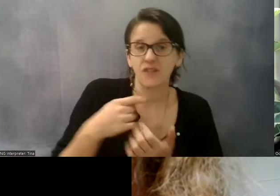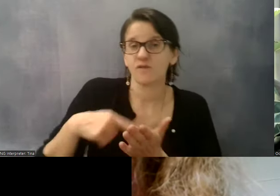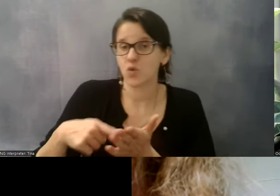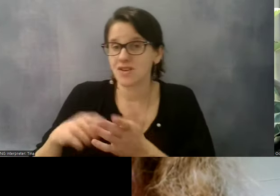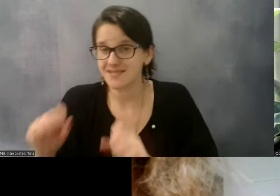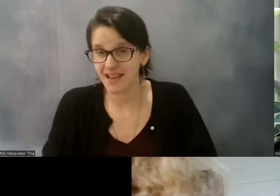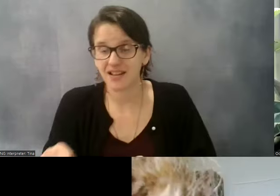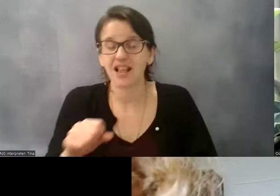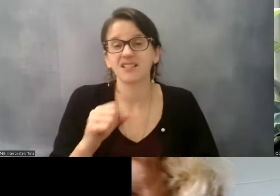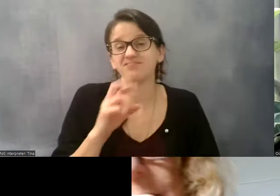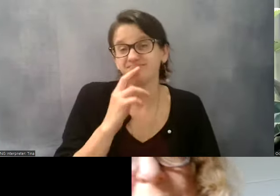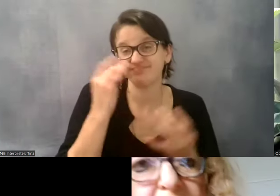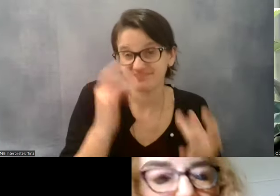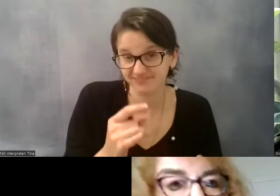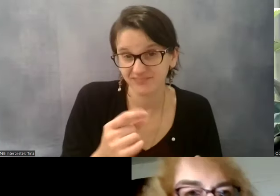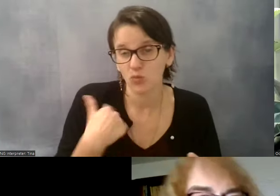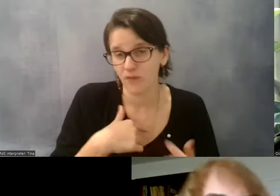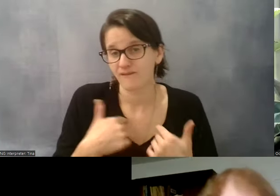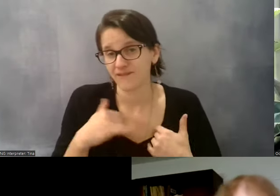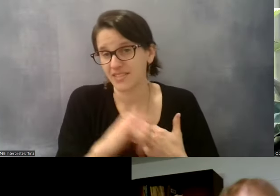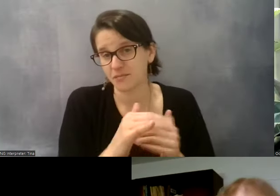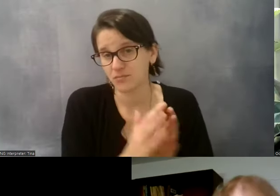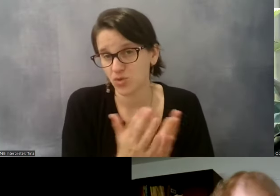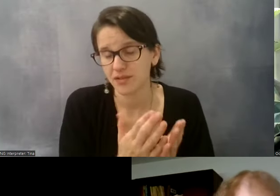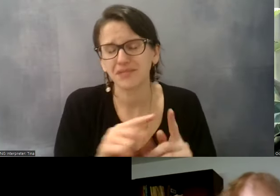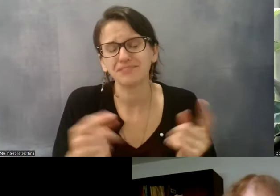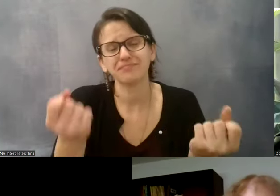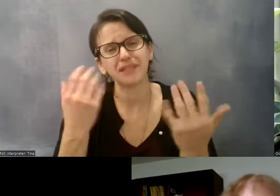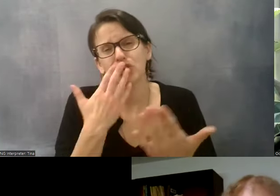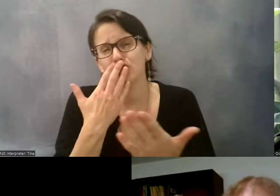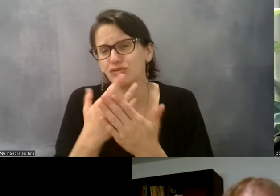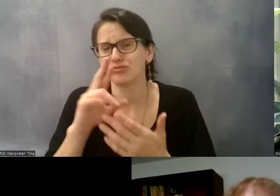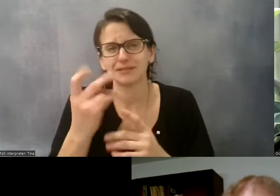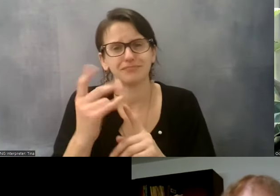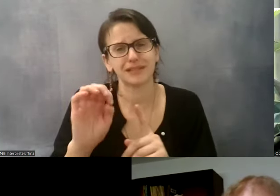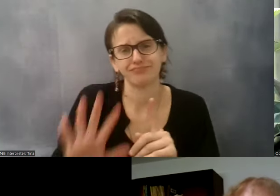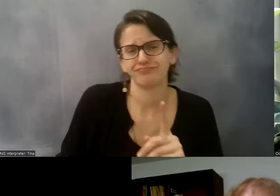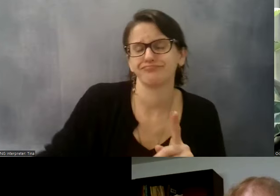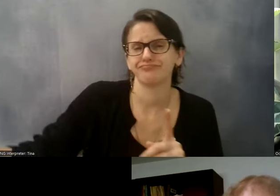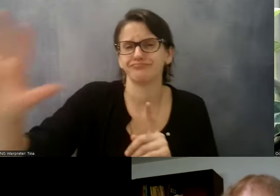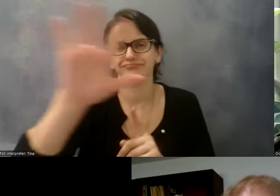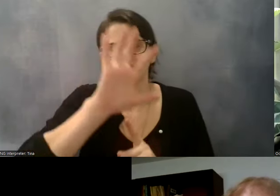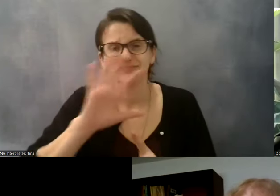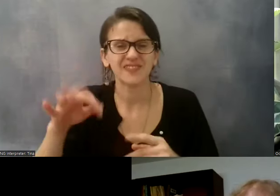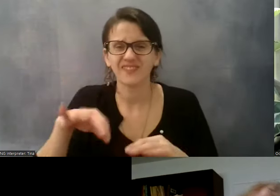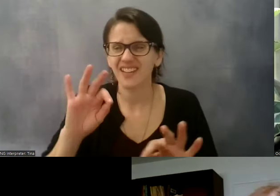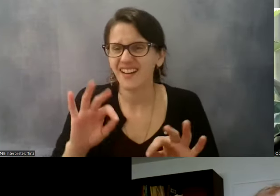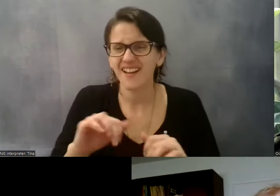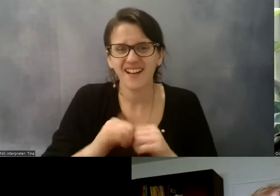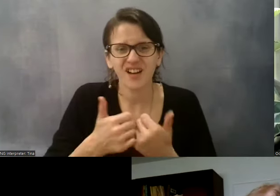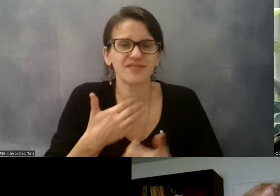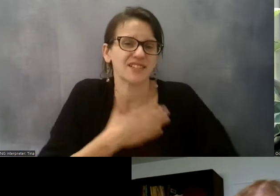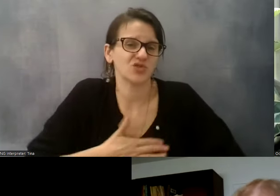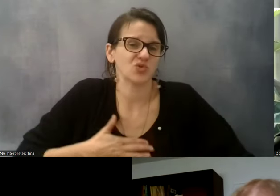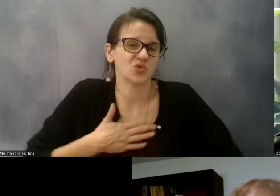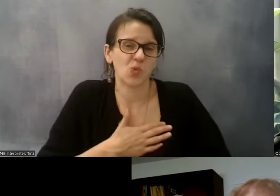are super delicious. So, but there are so many good recipes out there. You can find them. Just find ways to enjoy loving foods